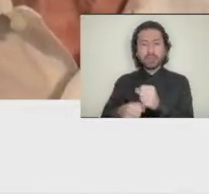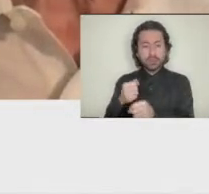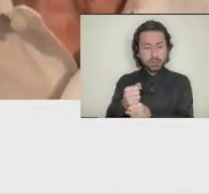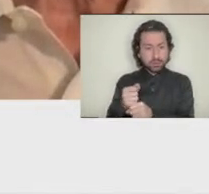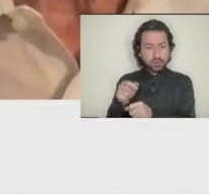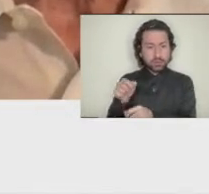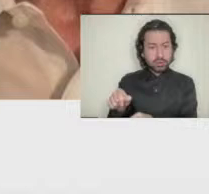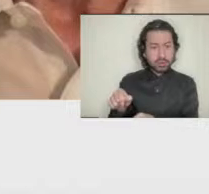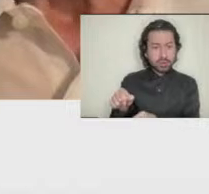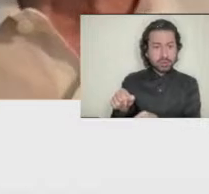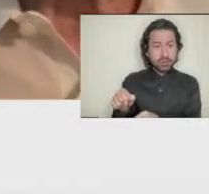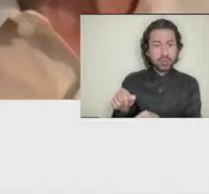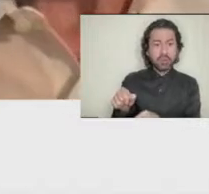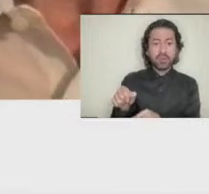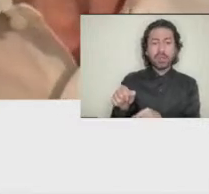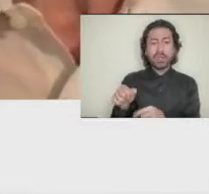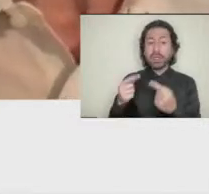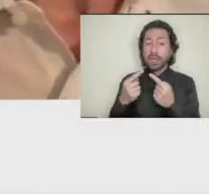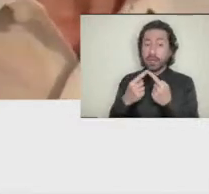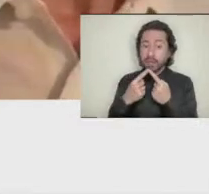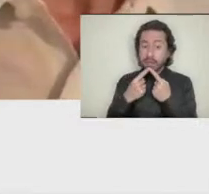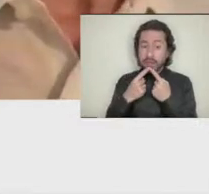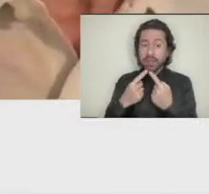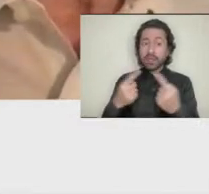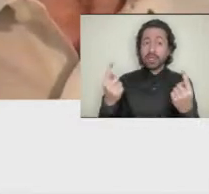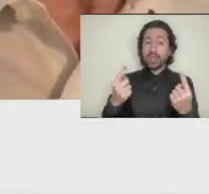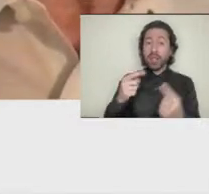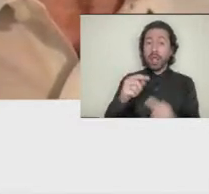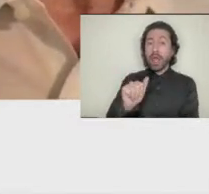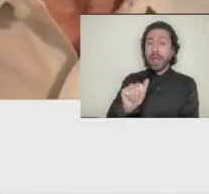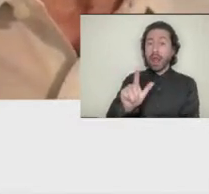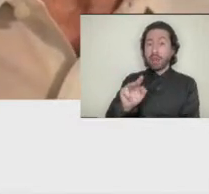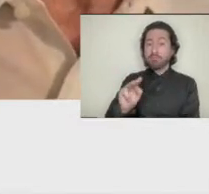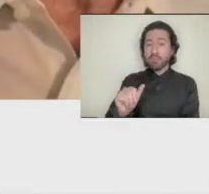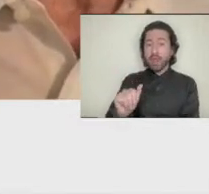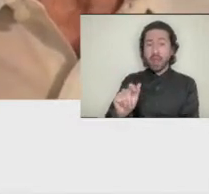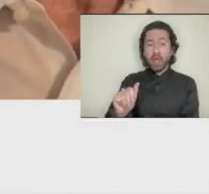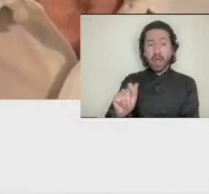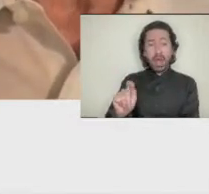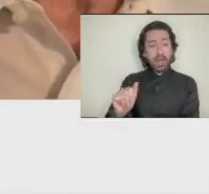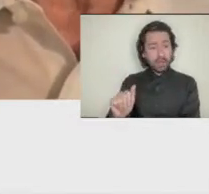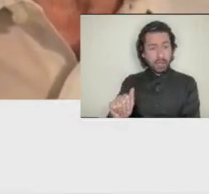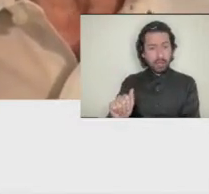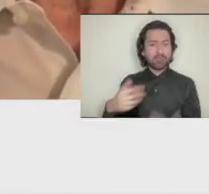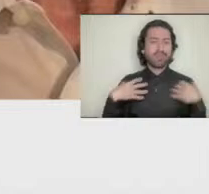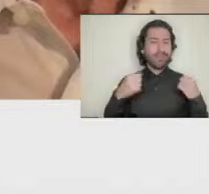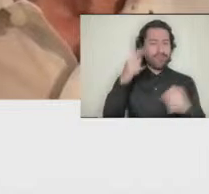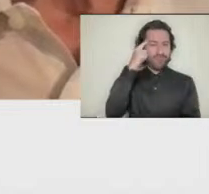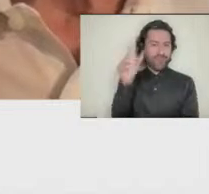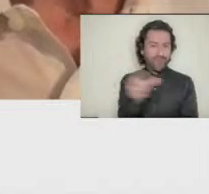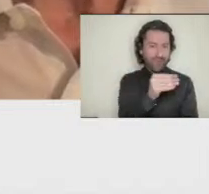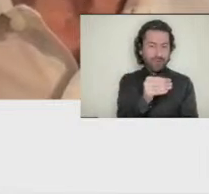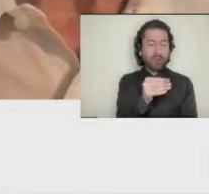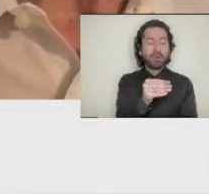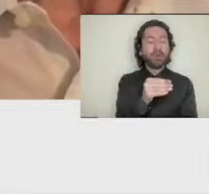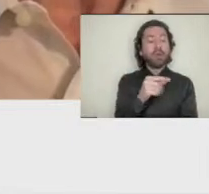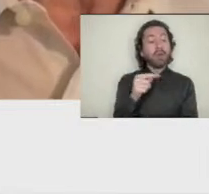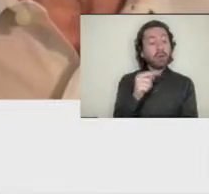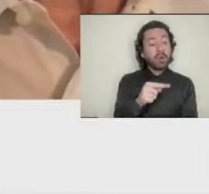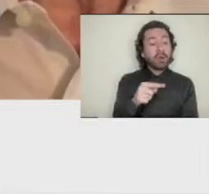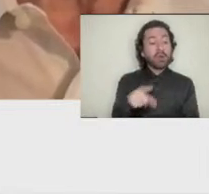for All. And he said, we would hope for a similar